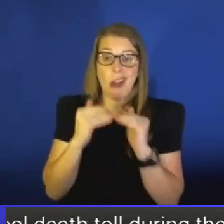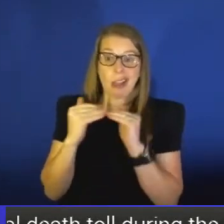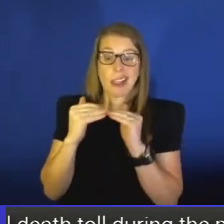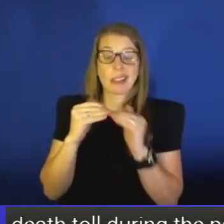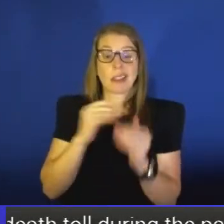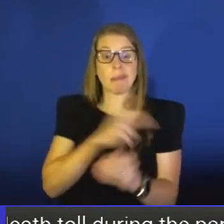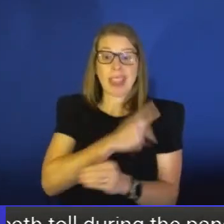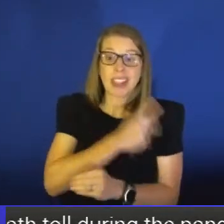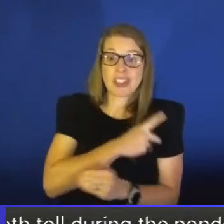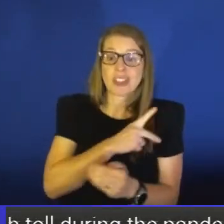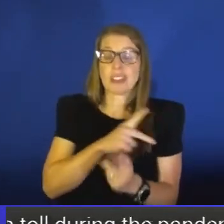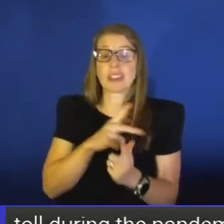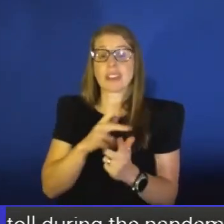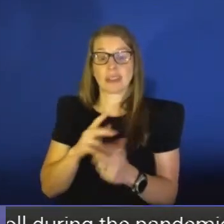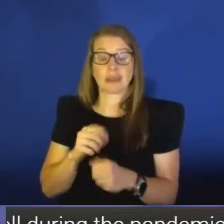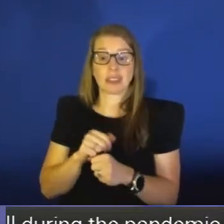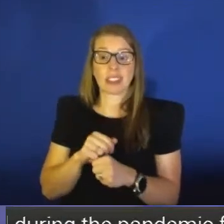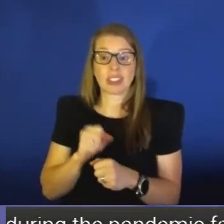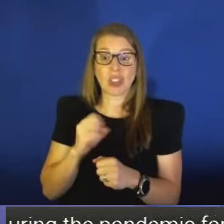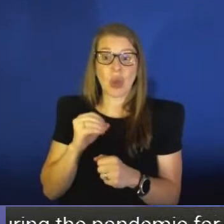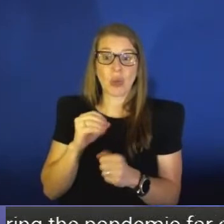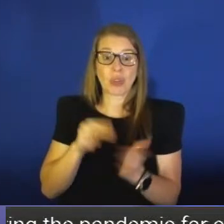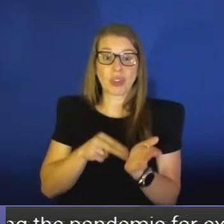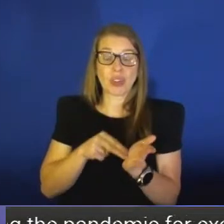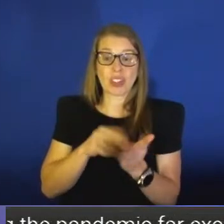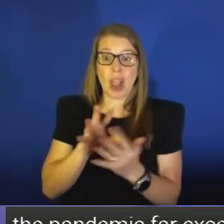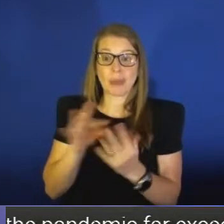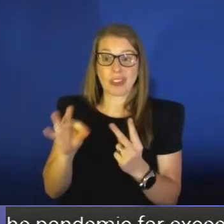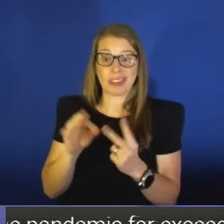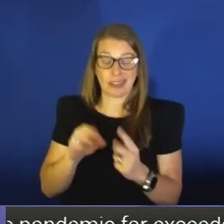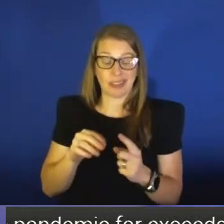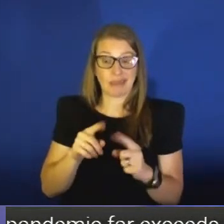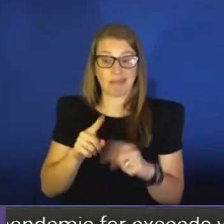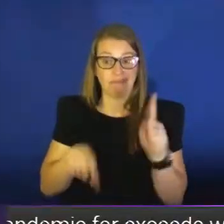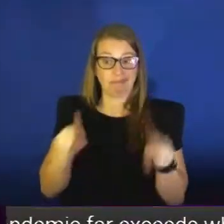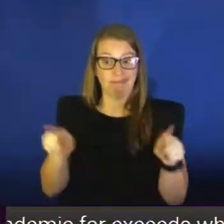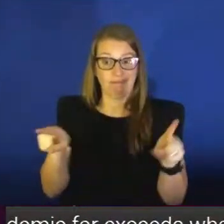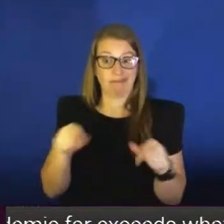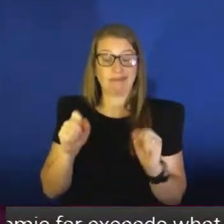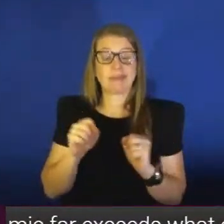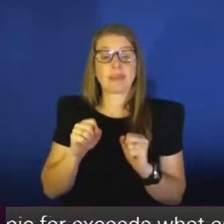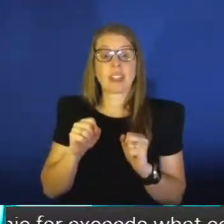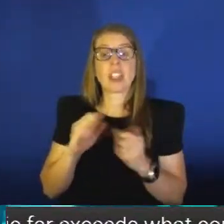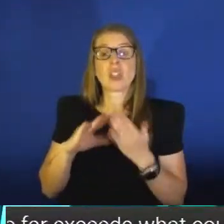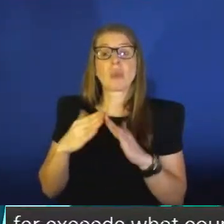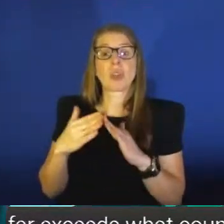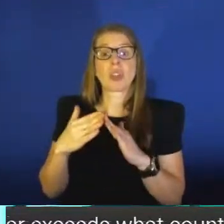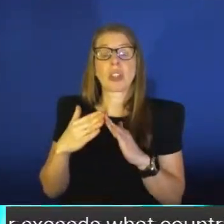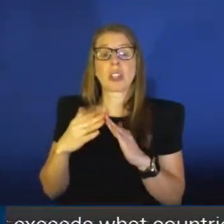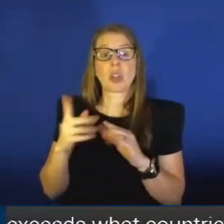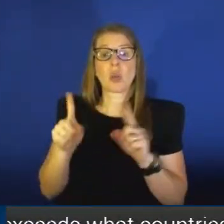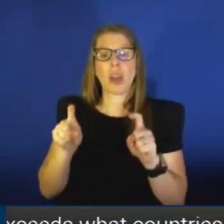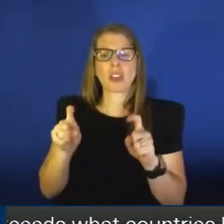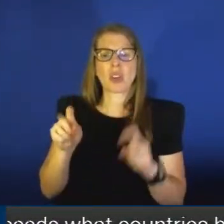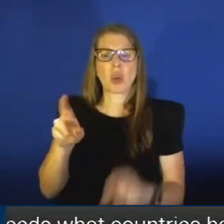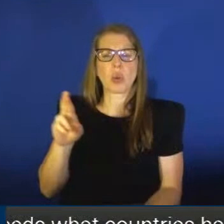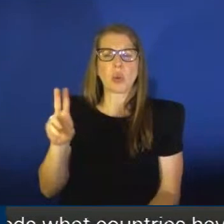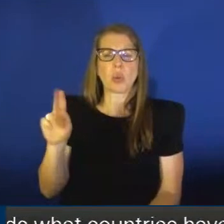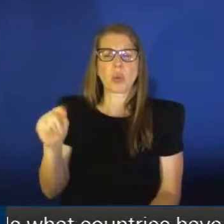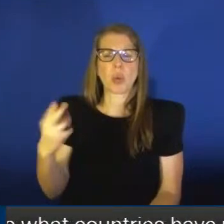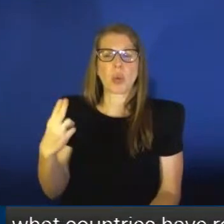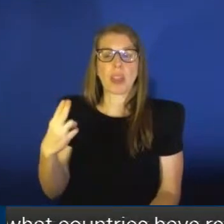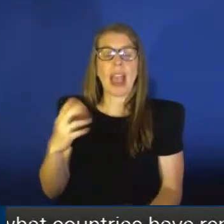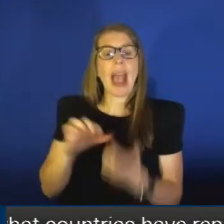lead nurses down a lot of different paths. I want to get to a community question, and one is from Ruth, and it's a good one. How diverse is your nursing